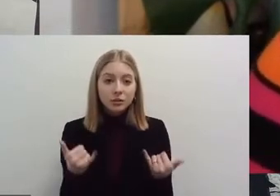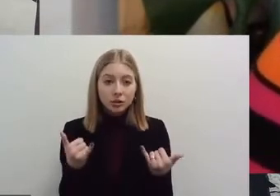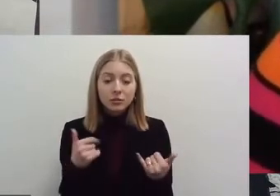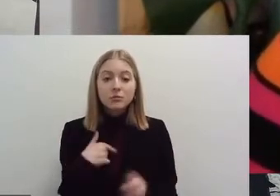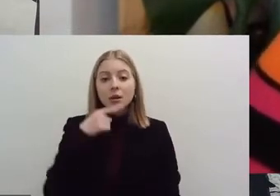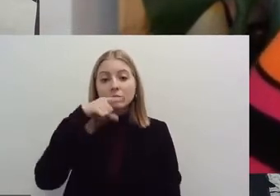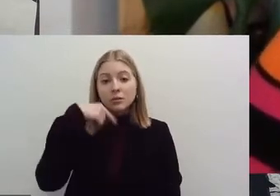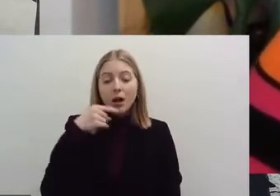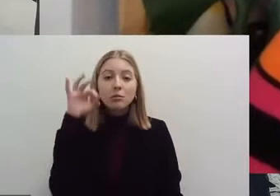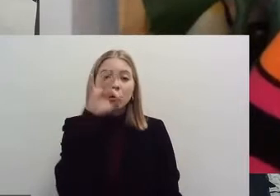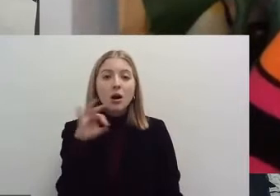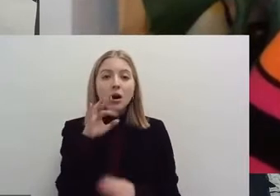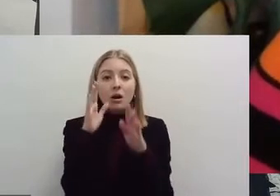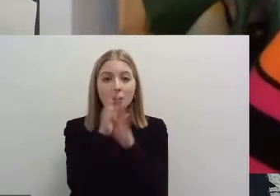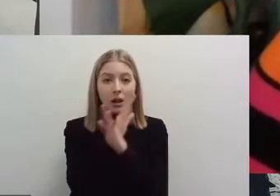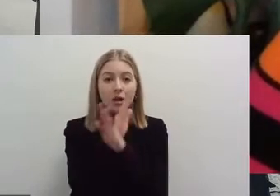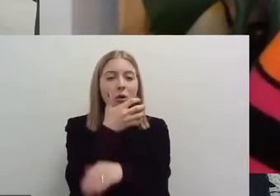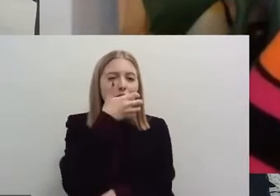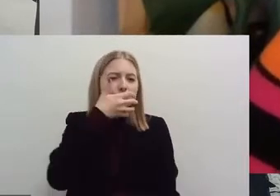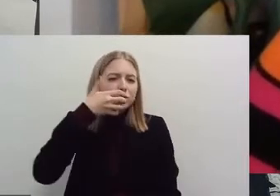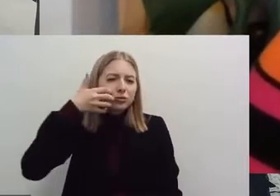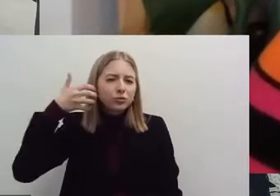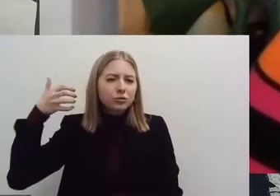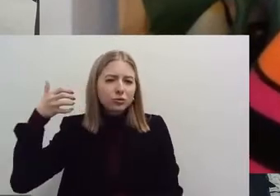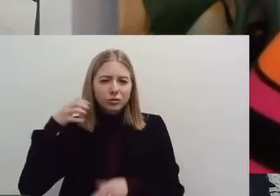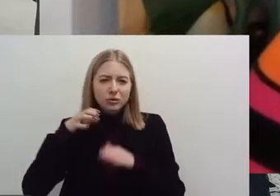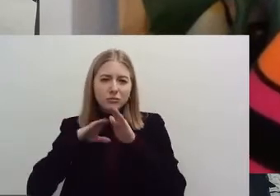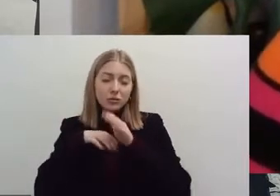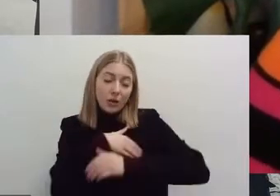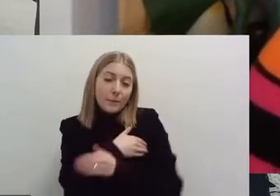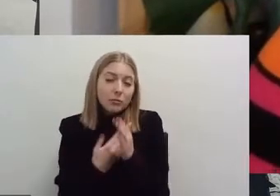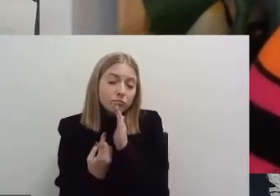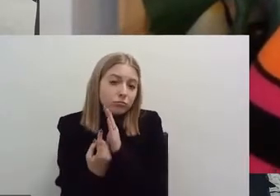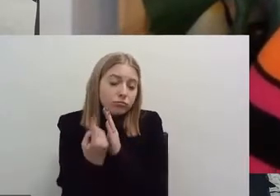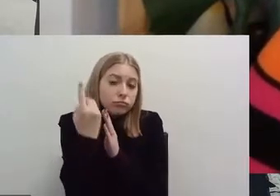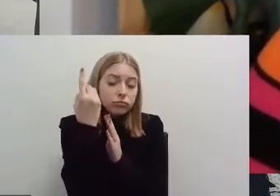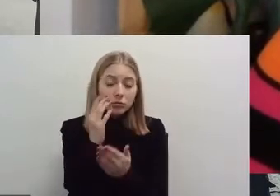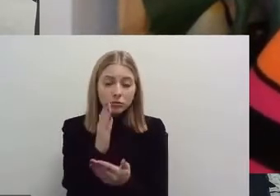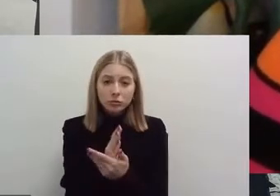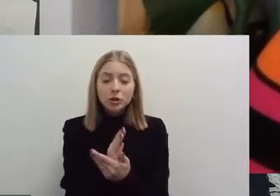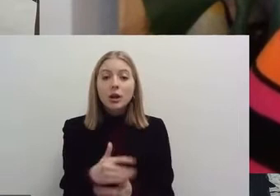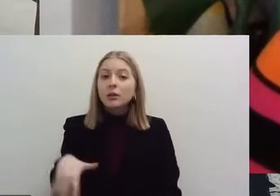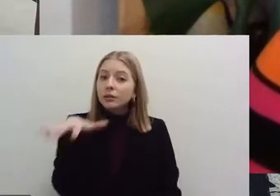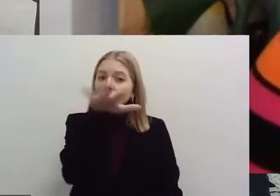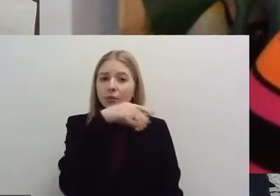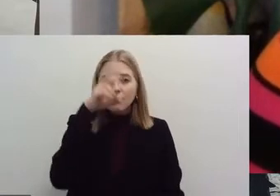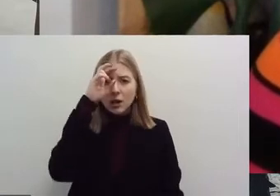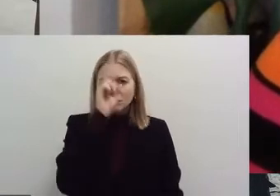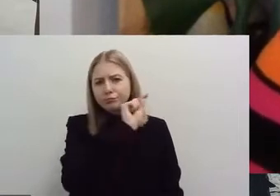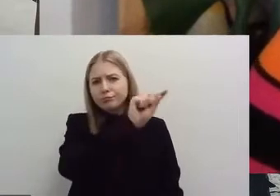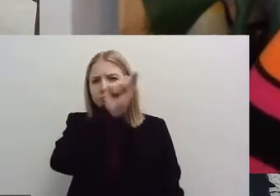other countries. And the Malala Foundation actually has estimated that this year